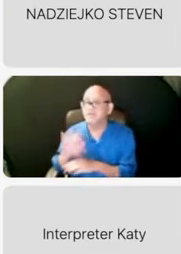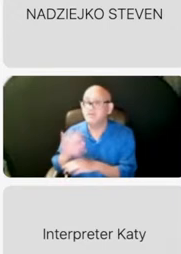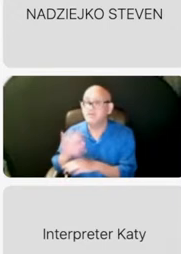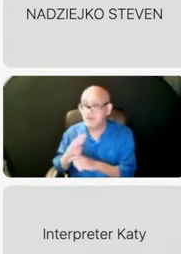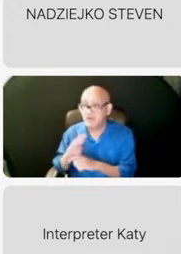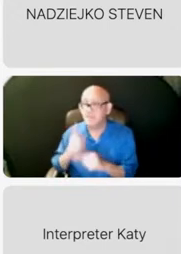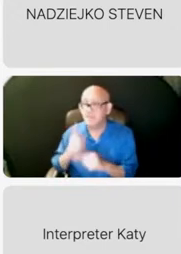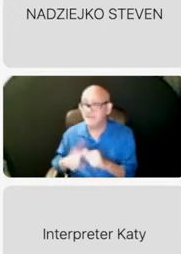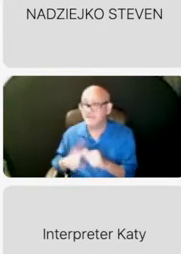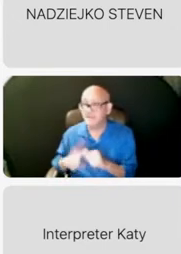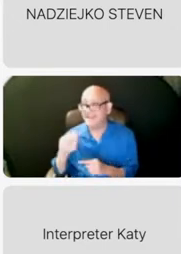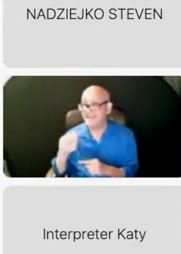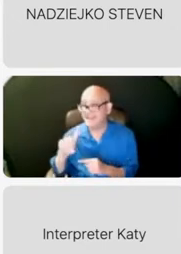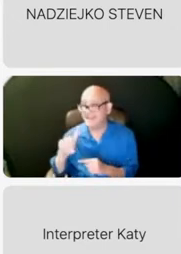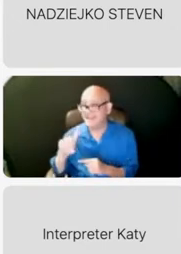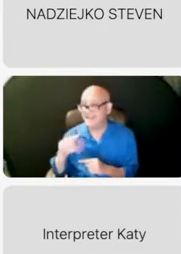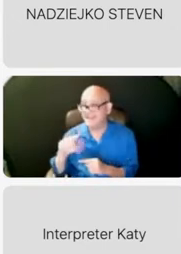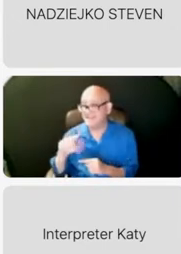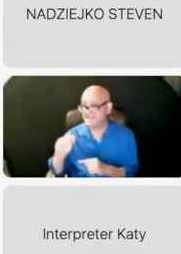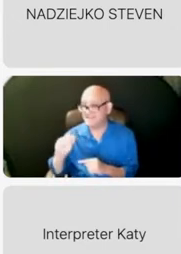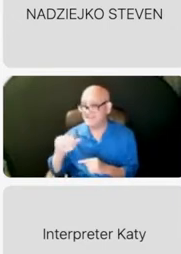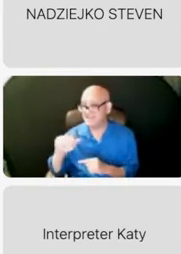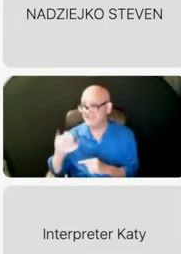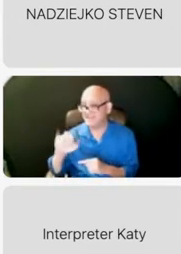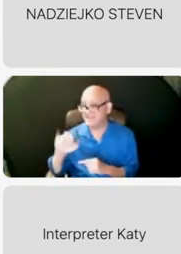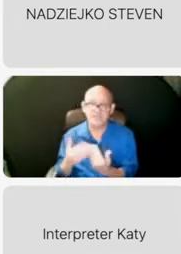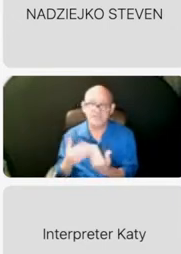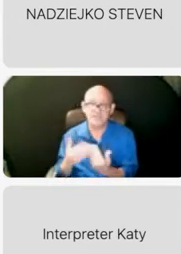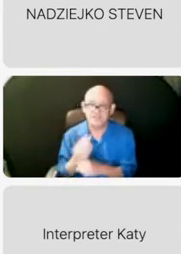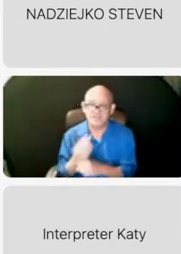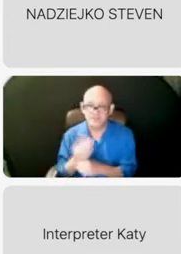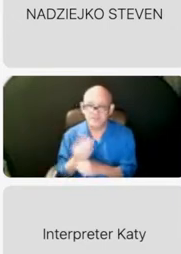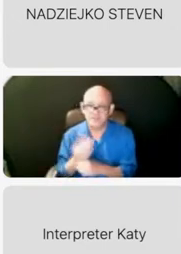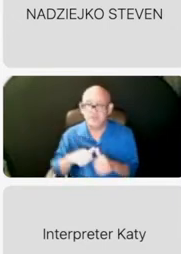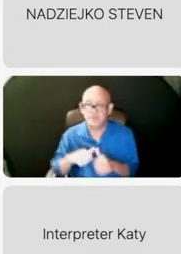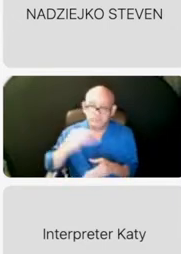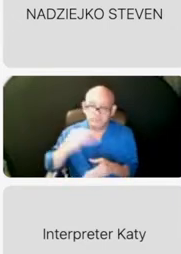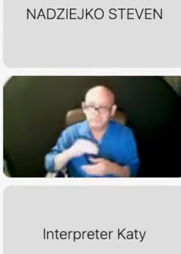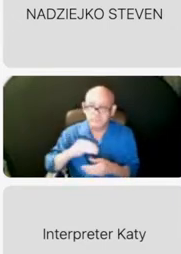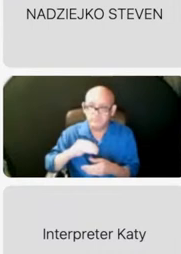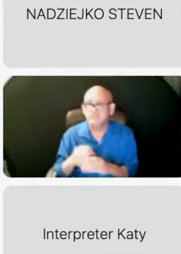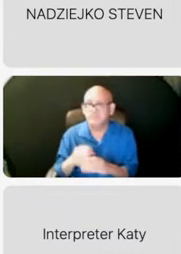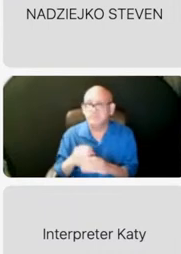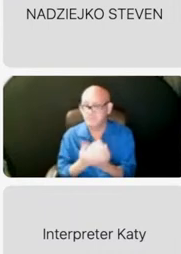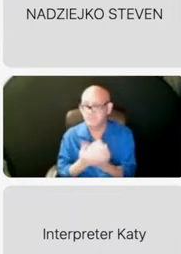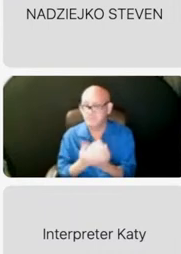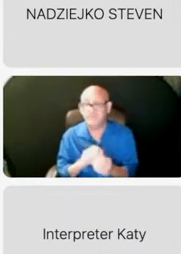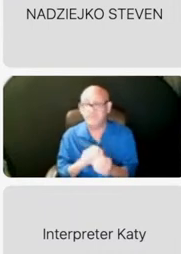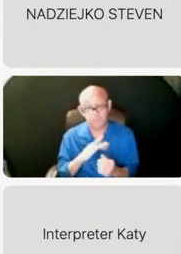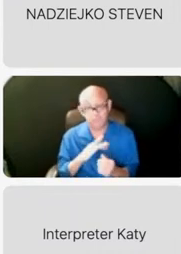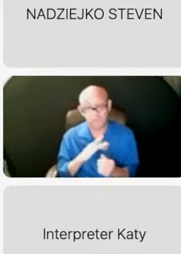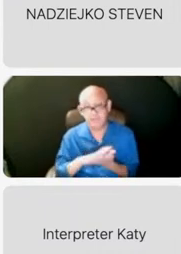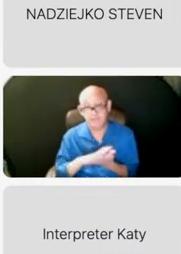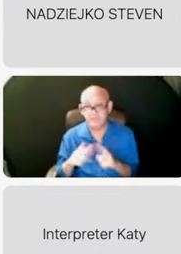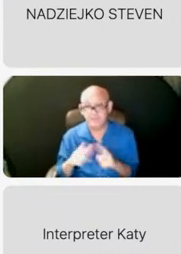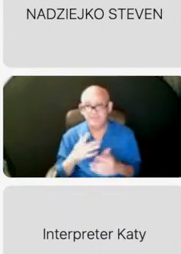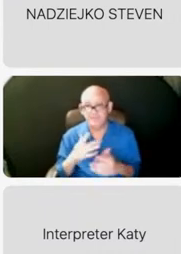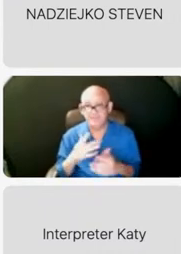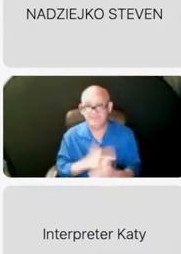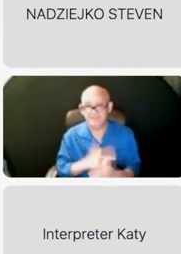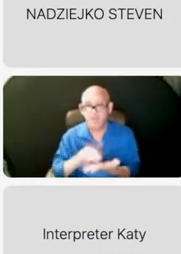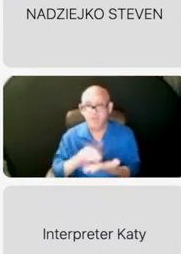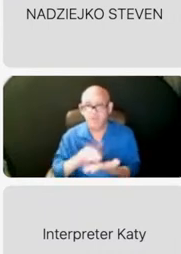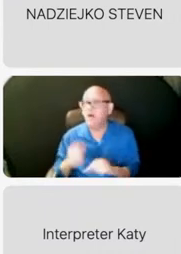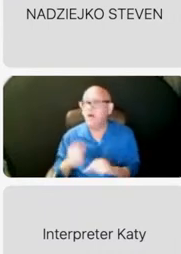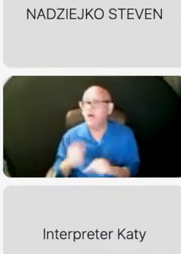being readily available in stores within dispensers those are convenient but most of the time empty competitors could be also labeled as threats and